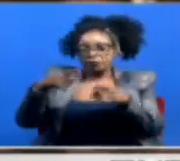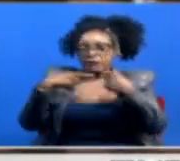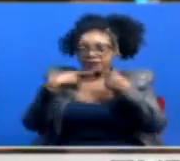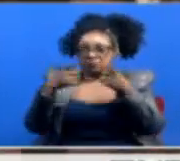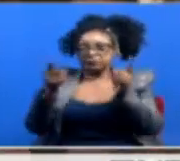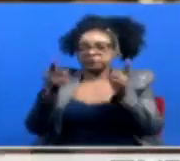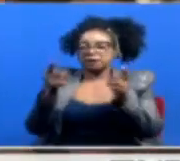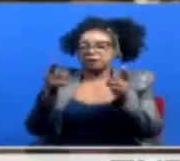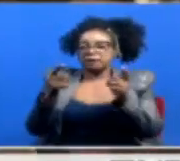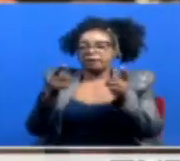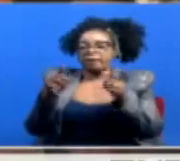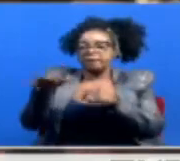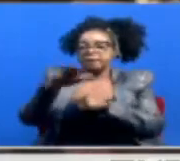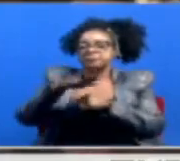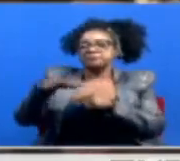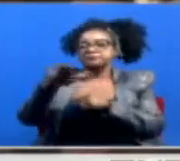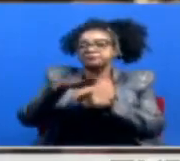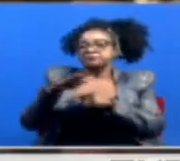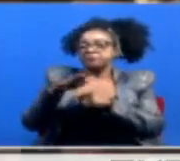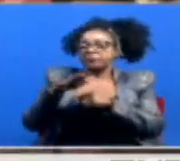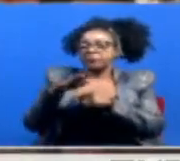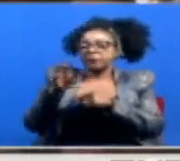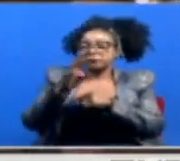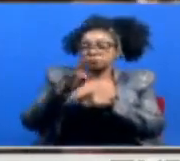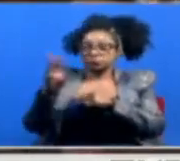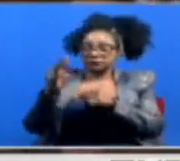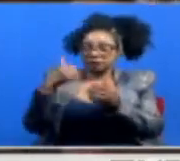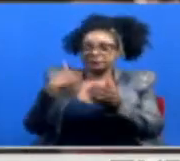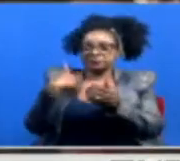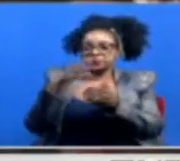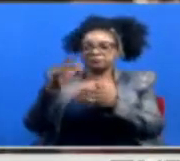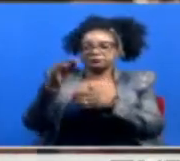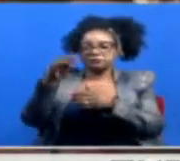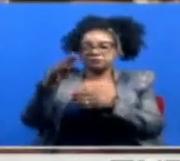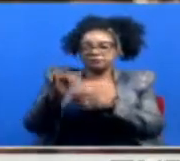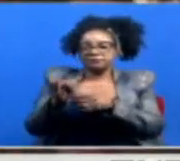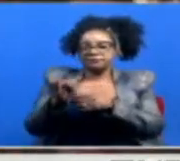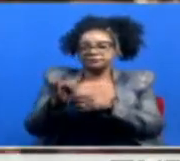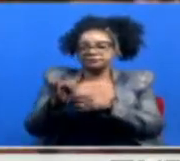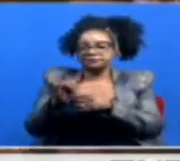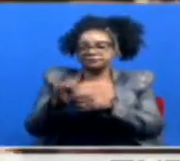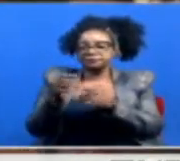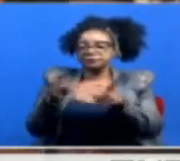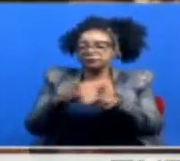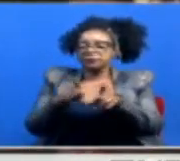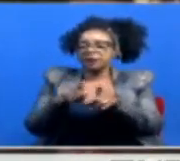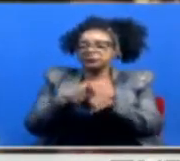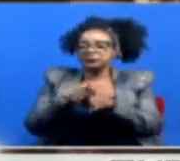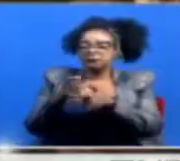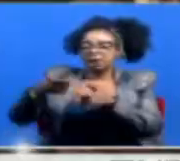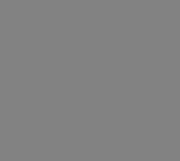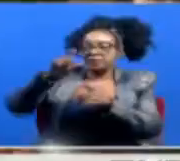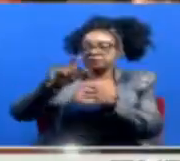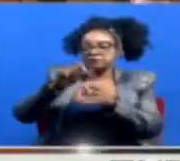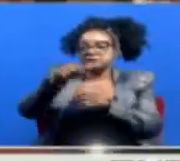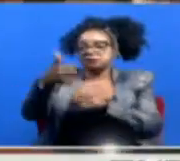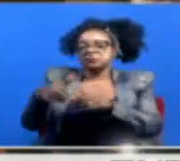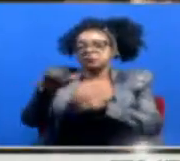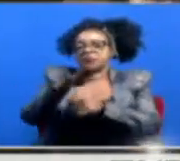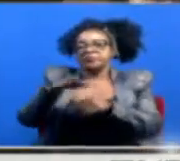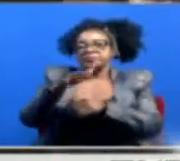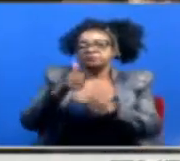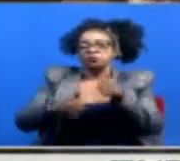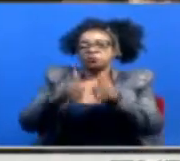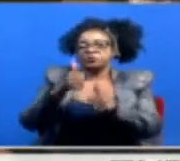ziada katika eneo la mashariki ya kaskazini, ikiongeza sehemu ambazo